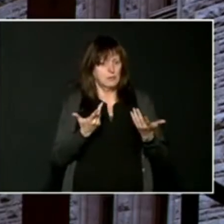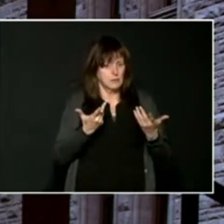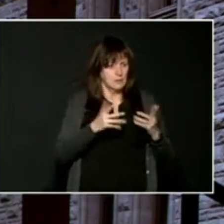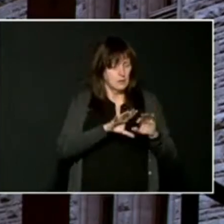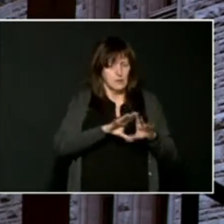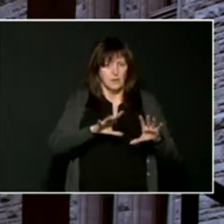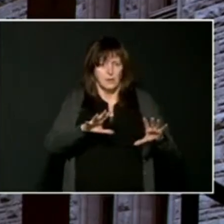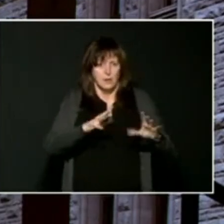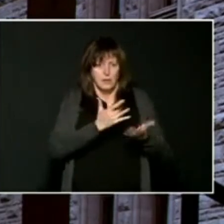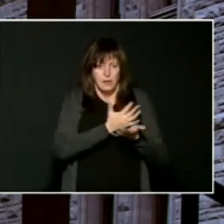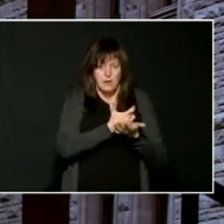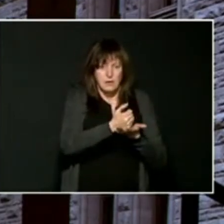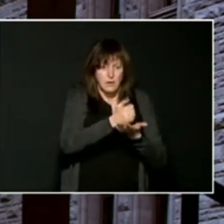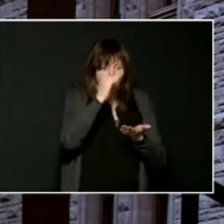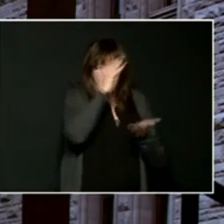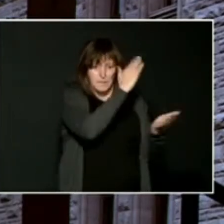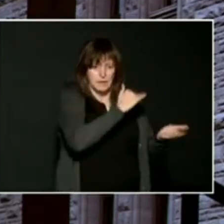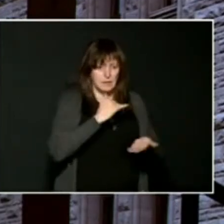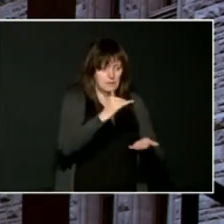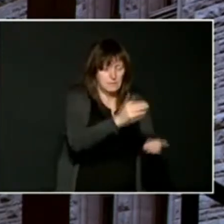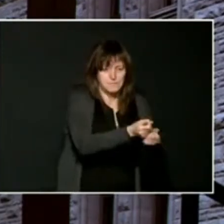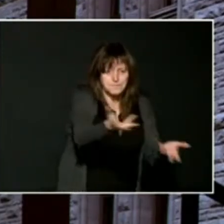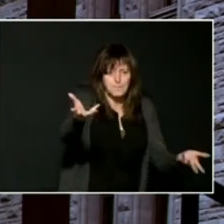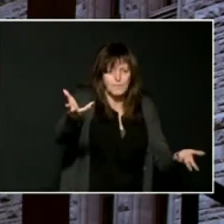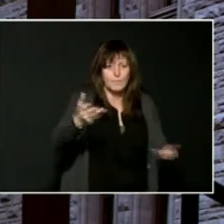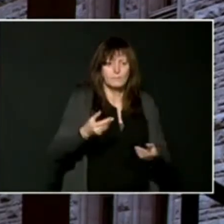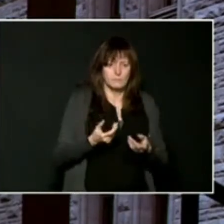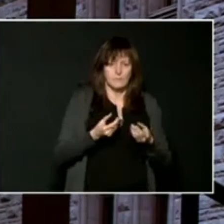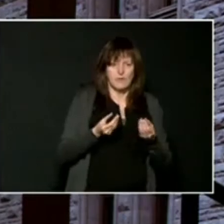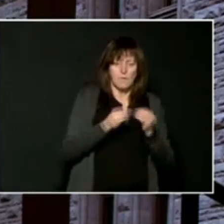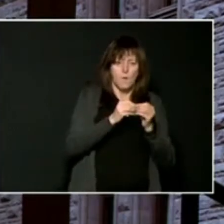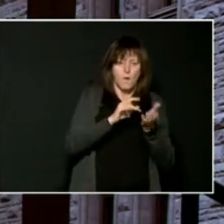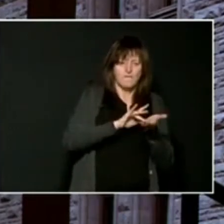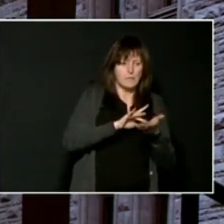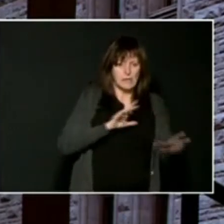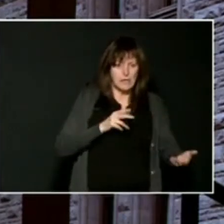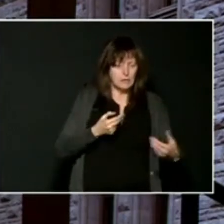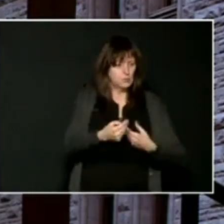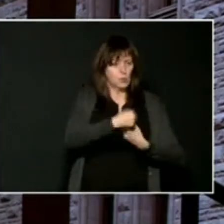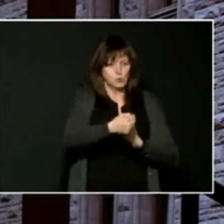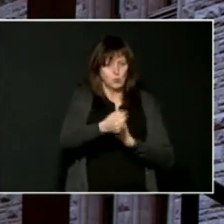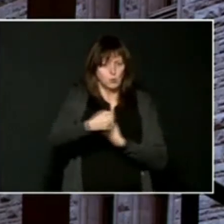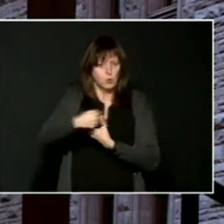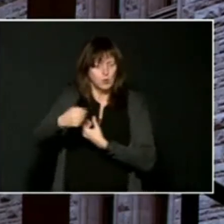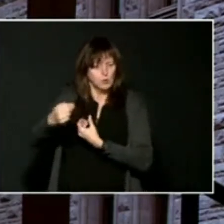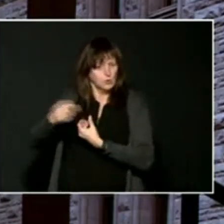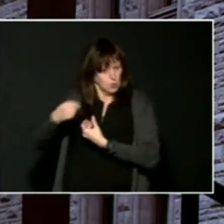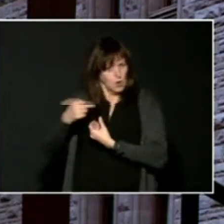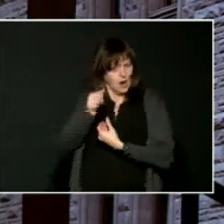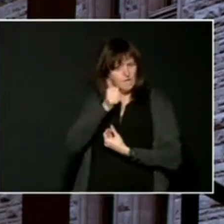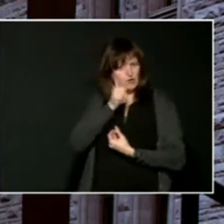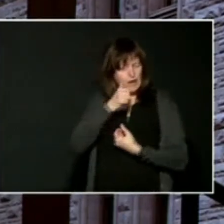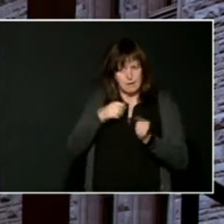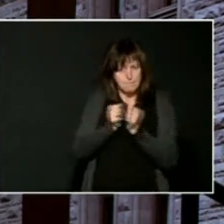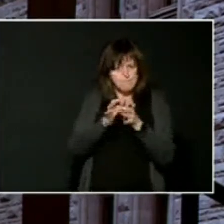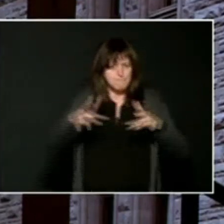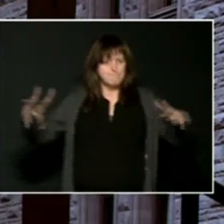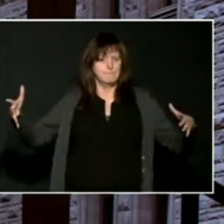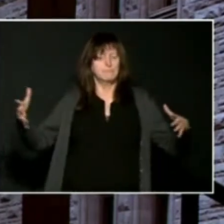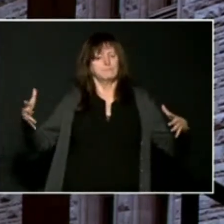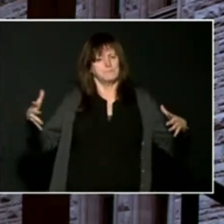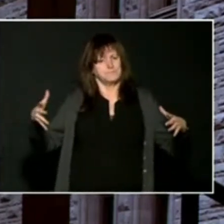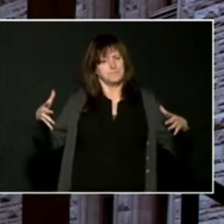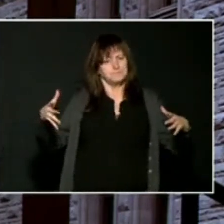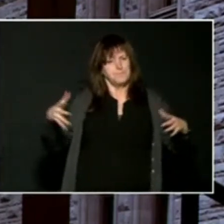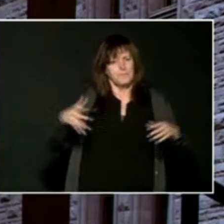have them take off, and with even more pharmacists signing on daily to get out and get more people in, especially at this time in the 55 plus